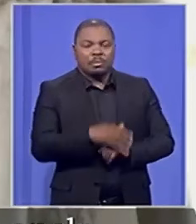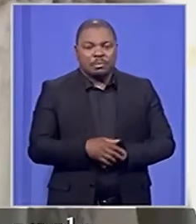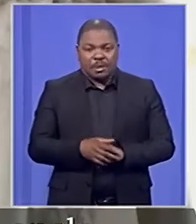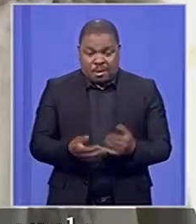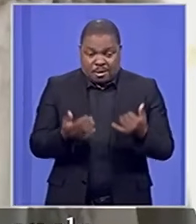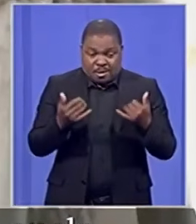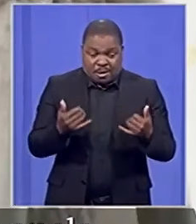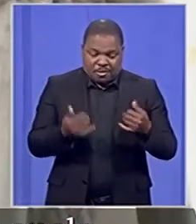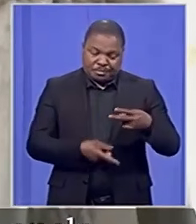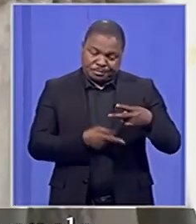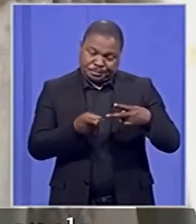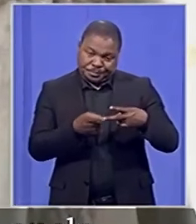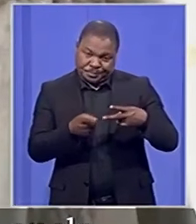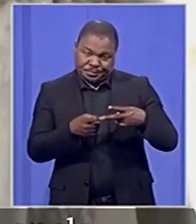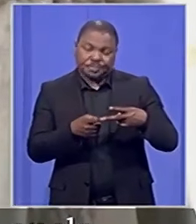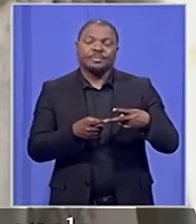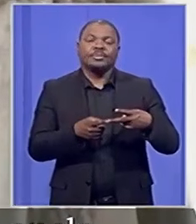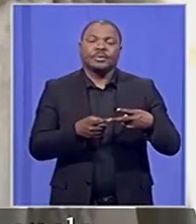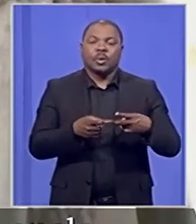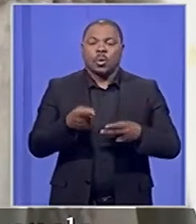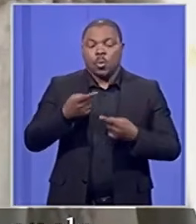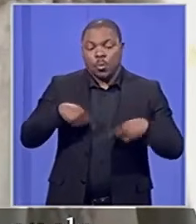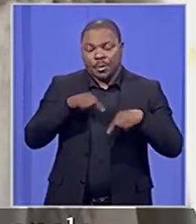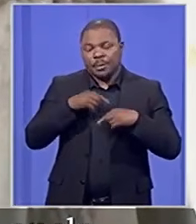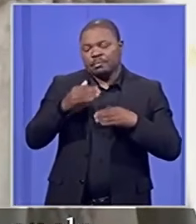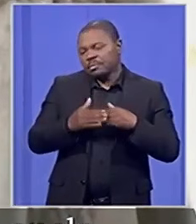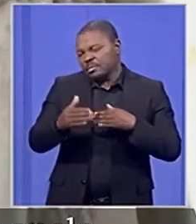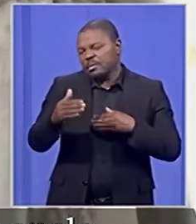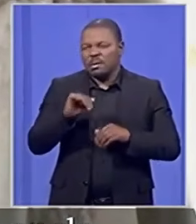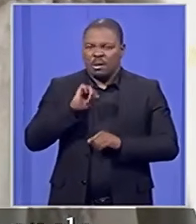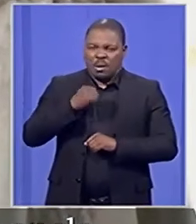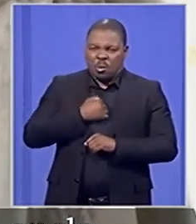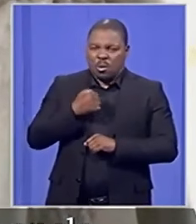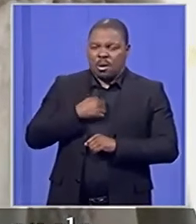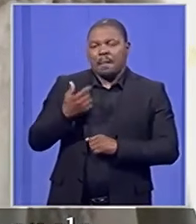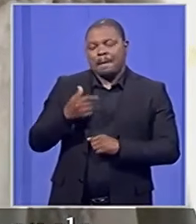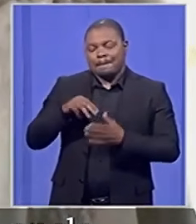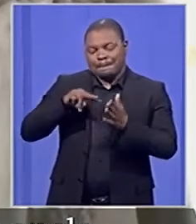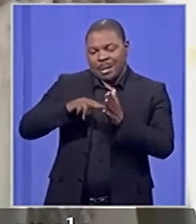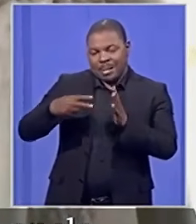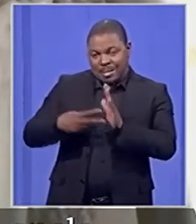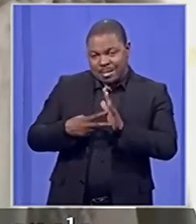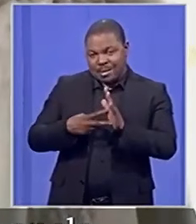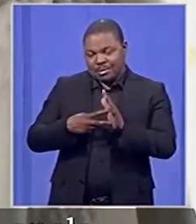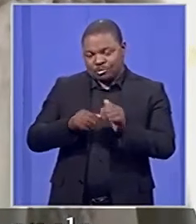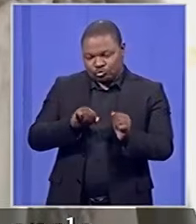also going to be unveiling our master plan in terms of